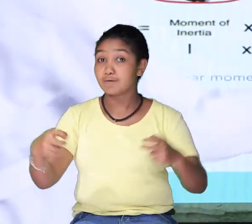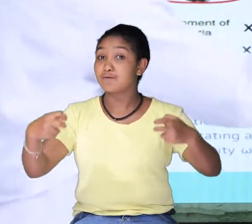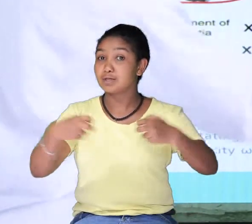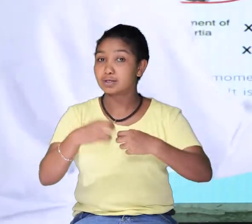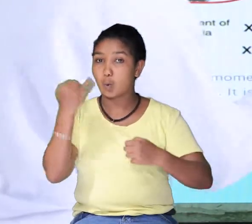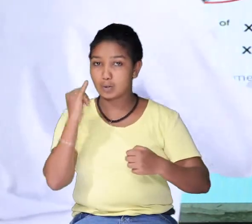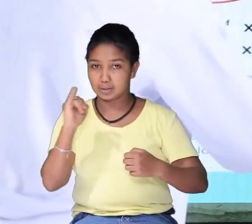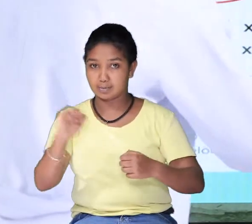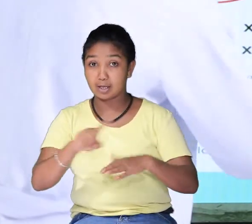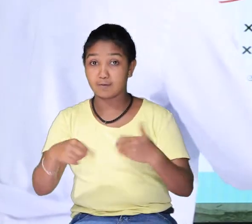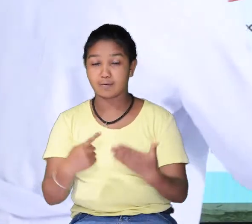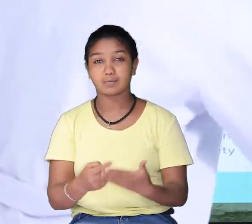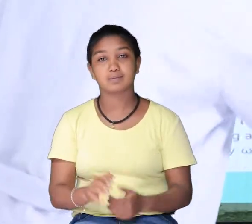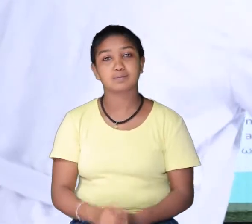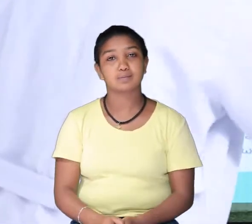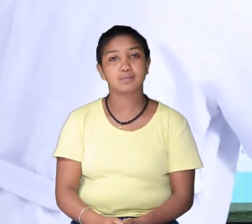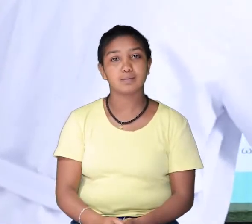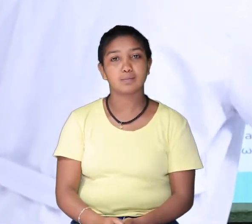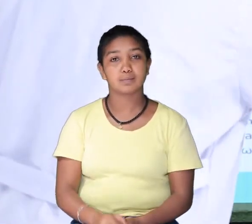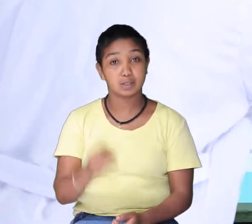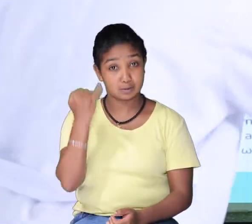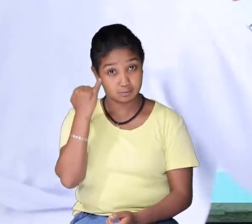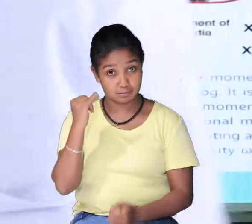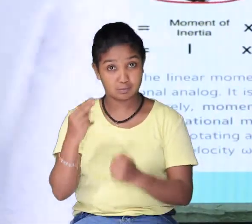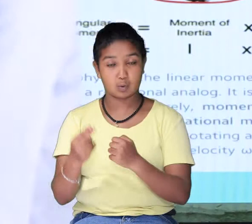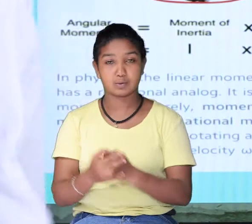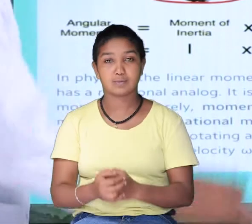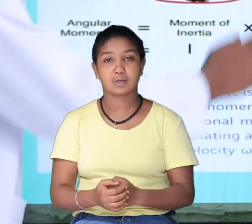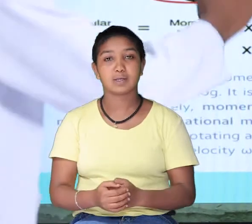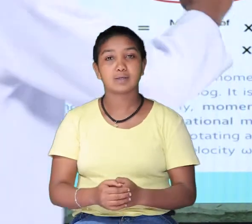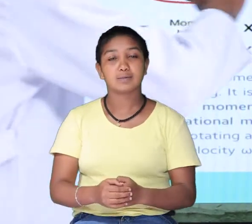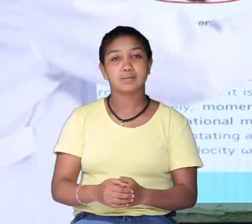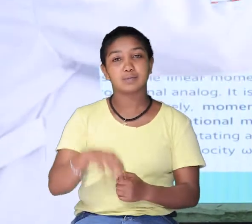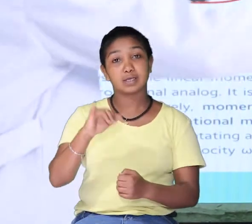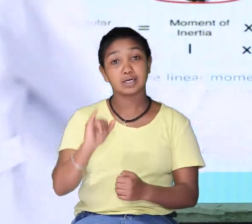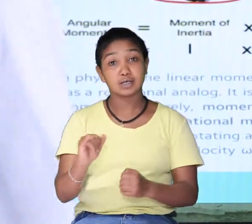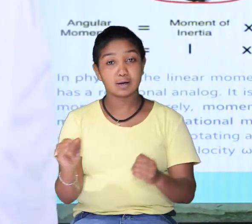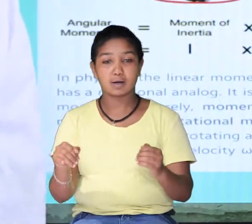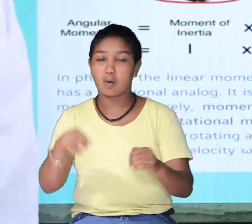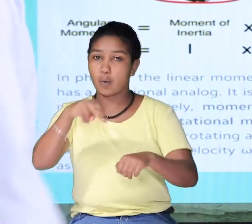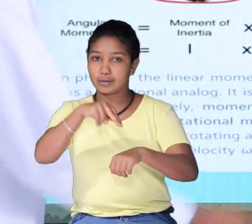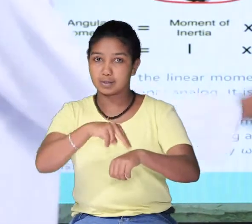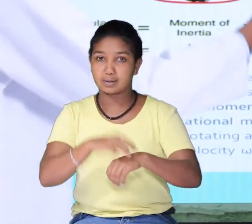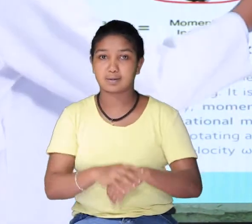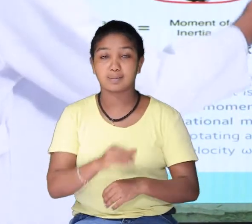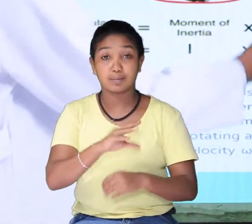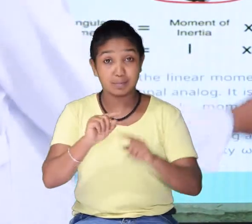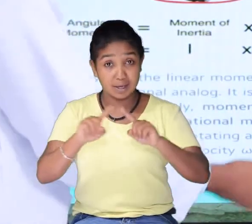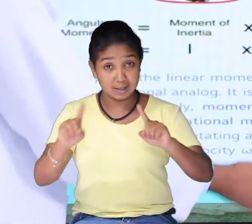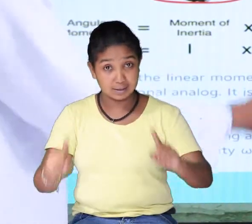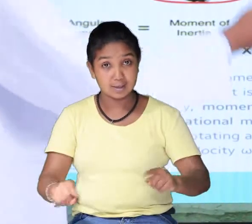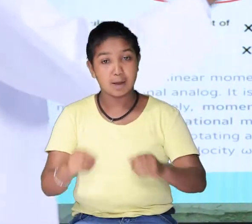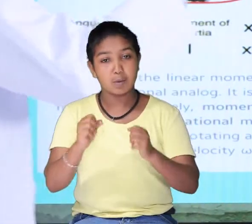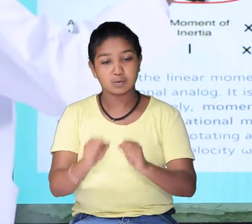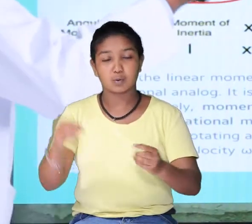is a concept. Therefore, keep this point in your mind. The moment of inertia remains constant, but it's possible